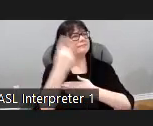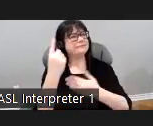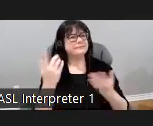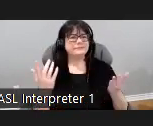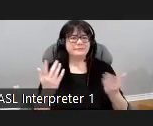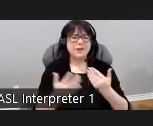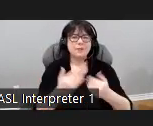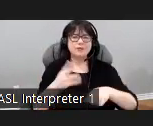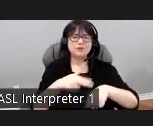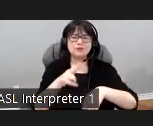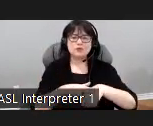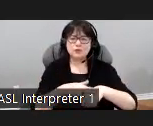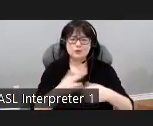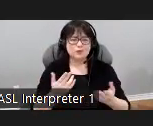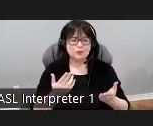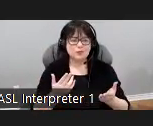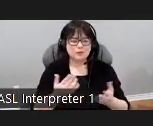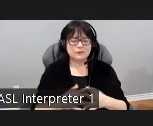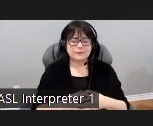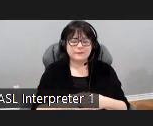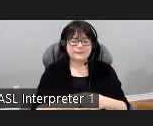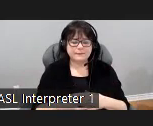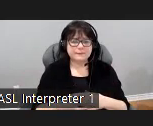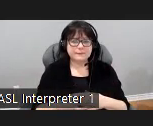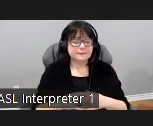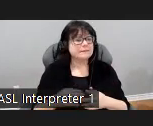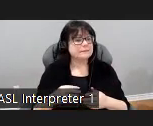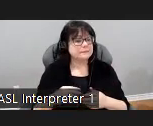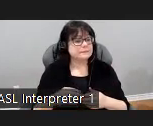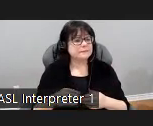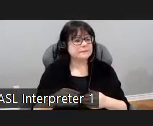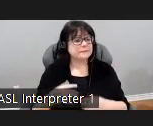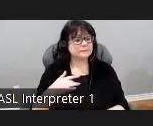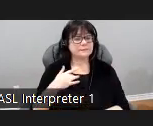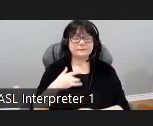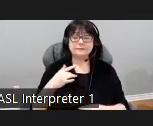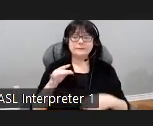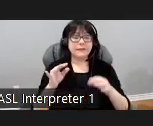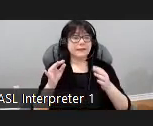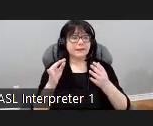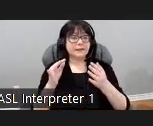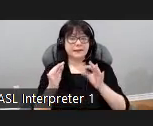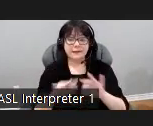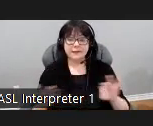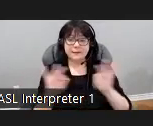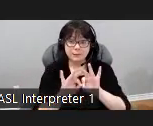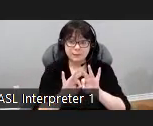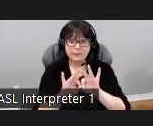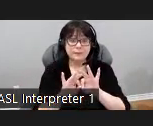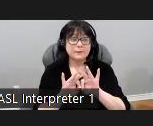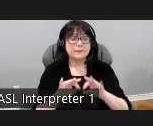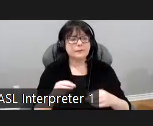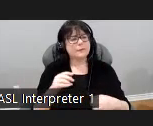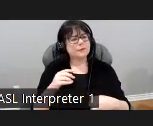normalized. And so I think that part of what we need to really do is being able to recognize